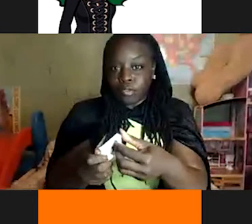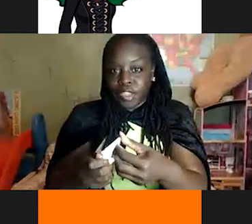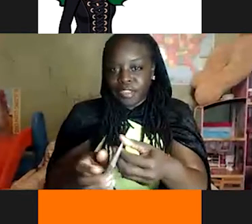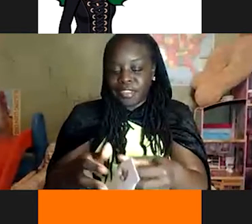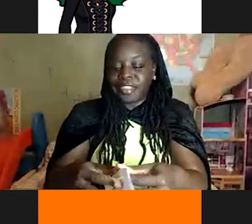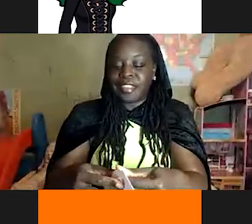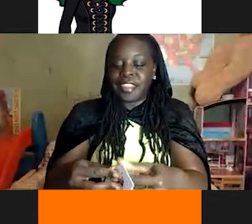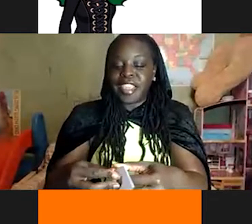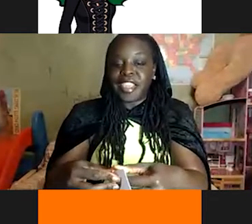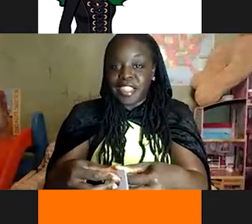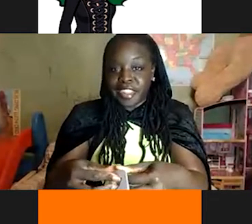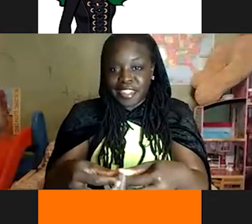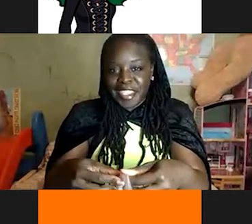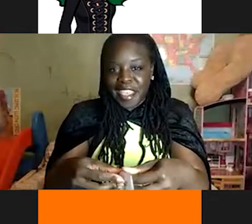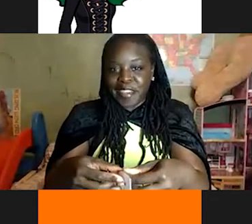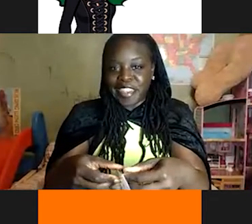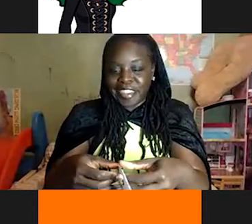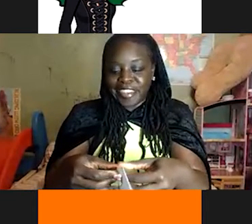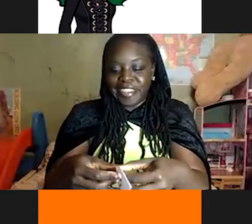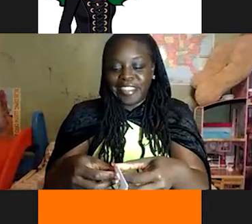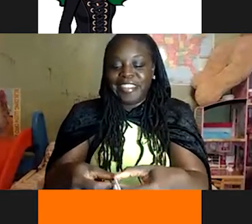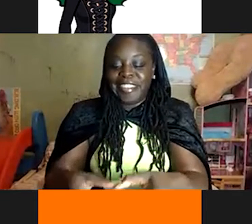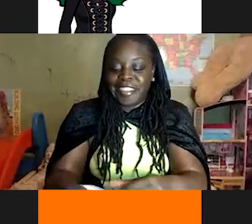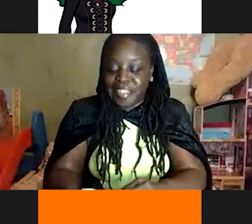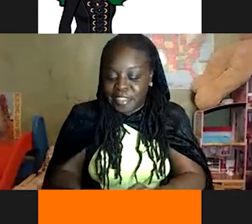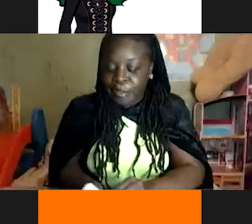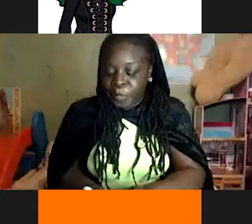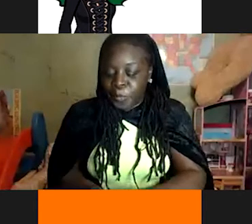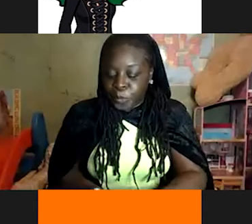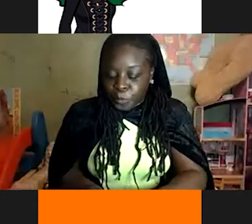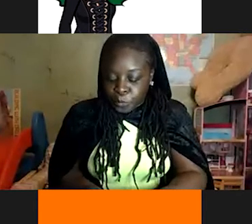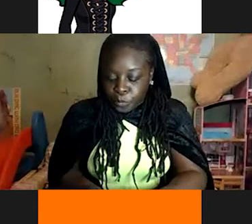All right, let's see how I did.